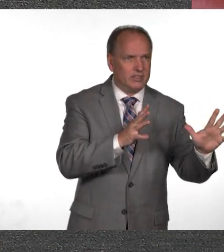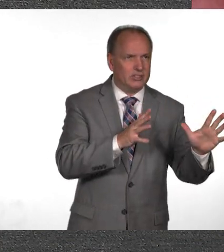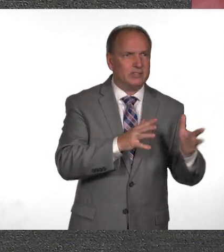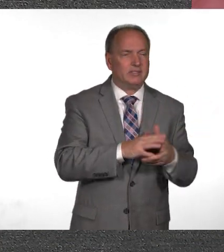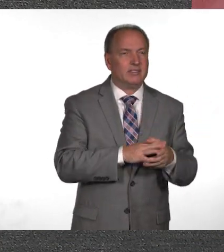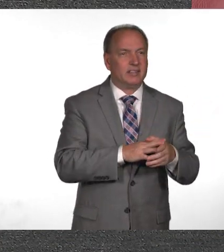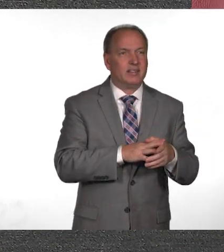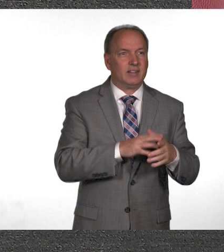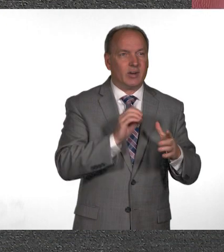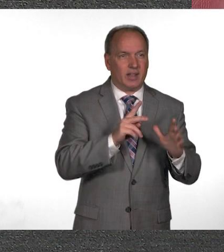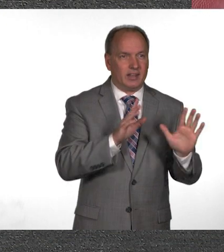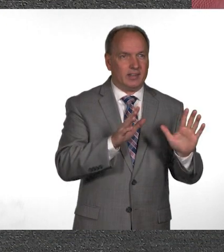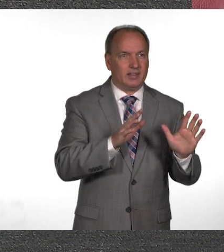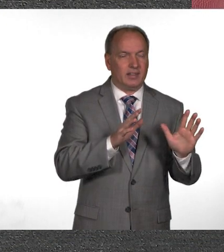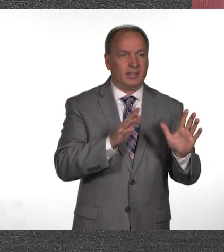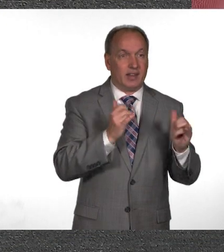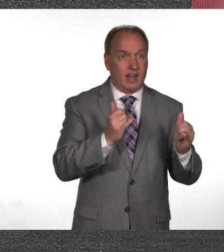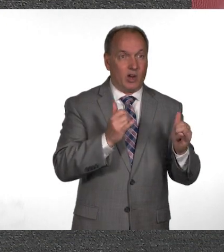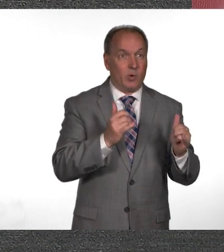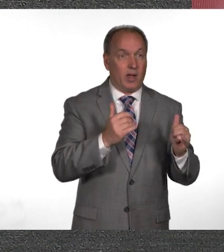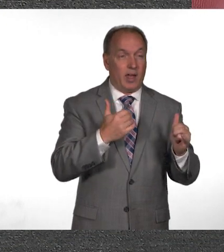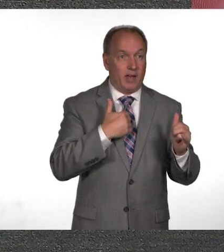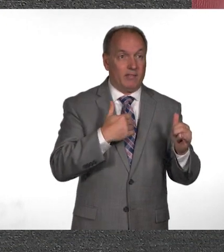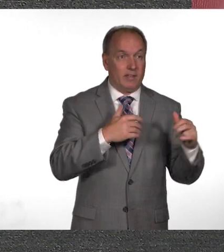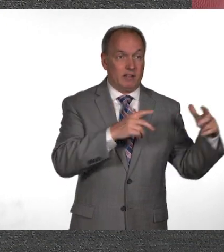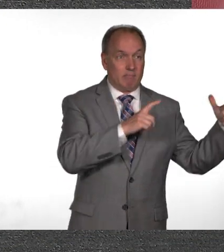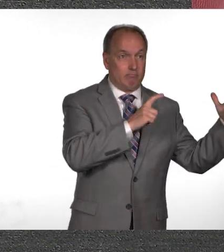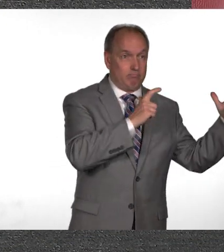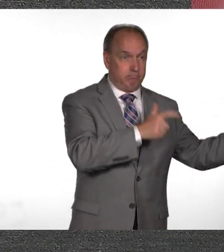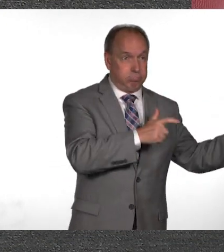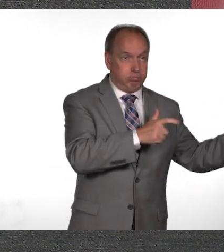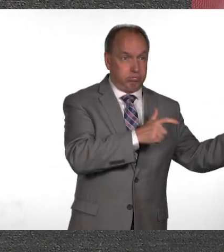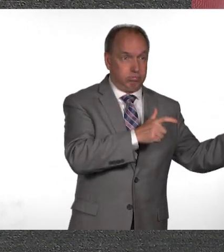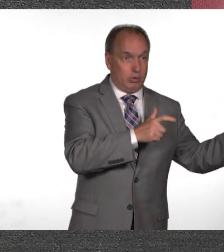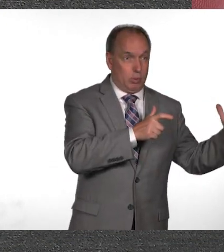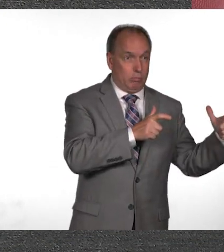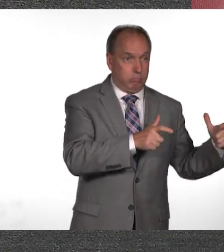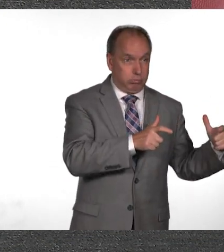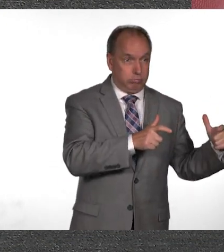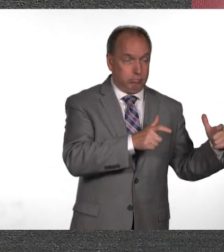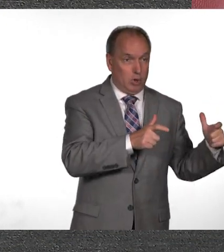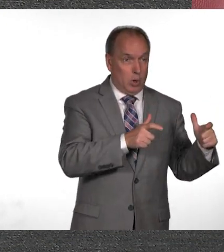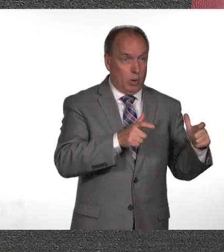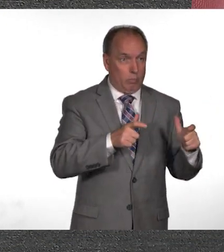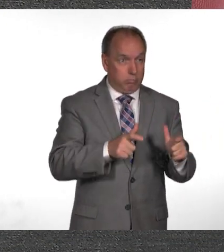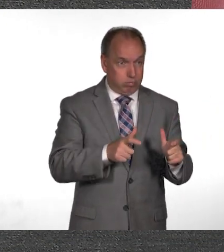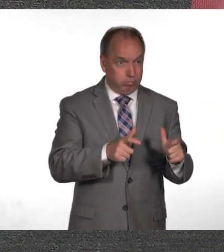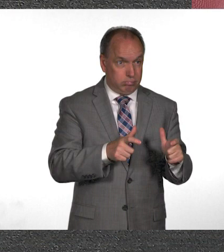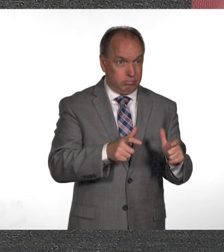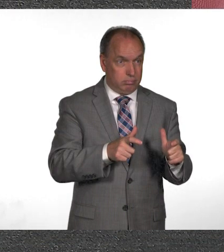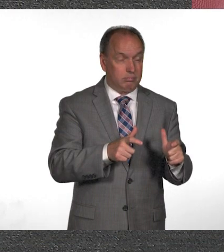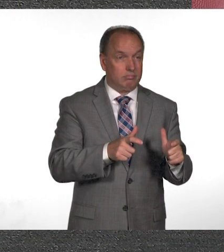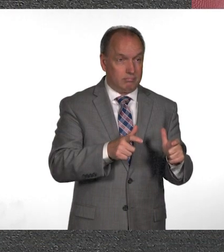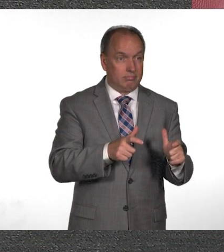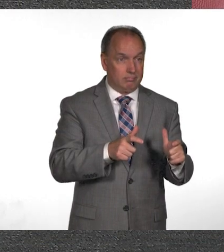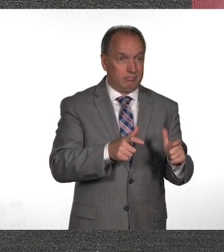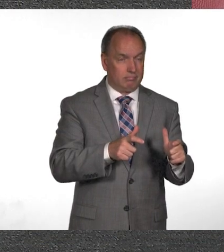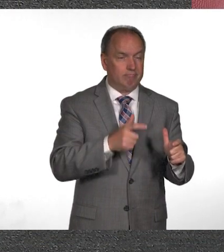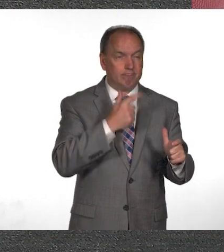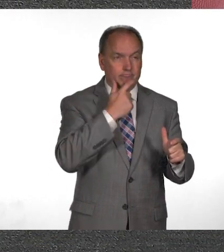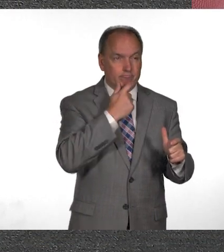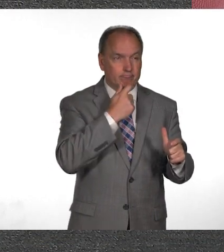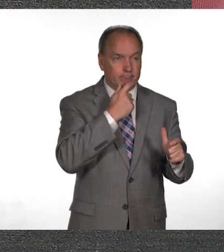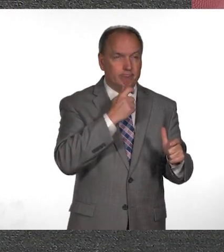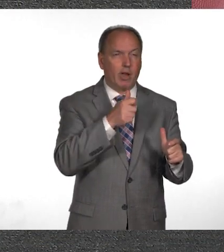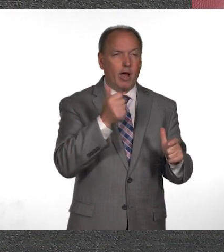it. Okay. All right. So we've got the biggest, and then that one's a little bit smaller and a little bit smaller. We've got